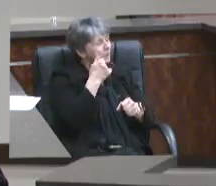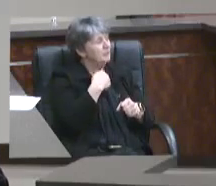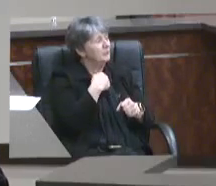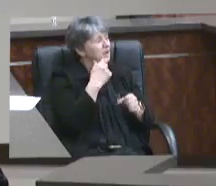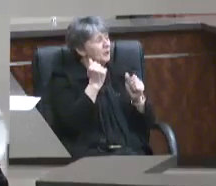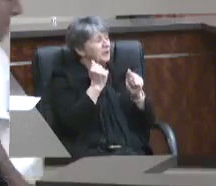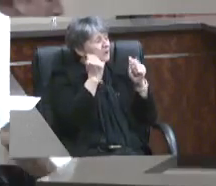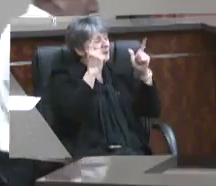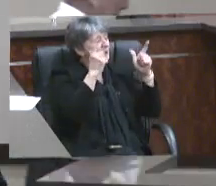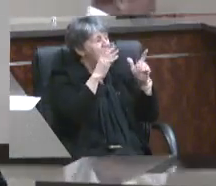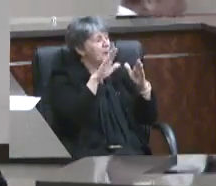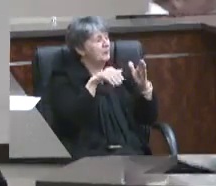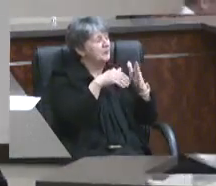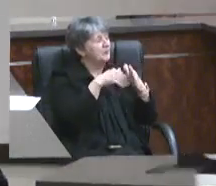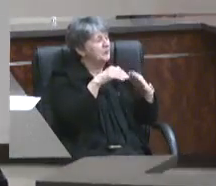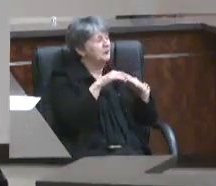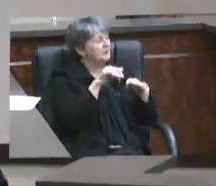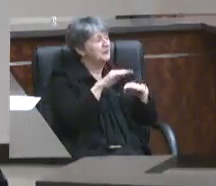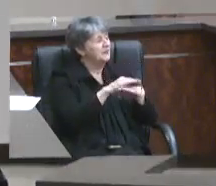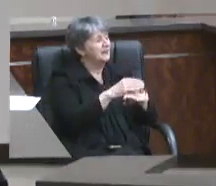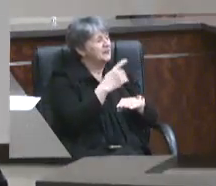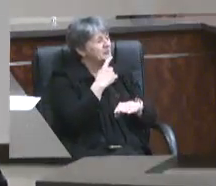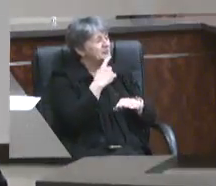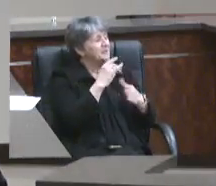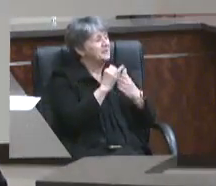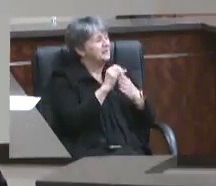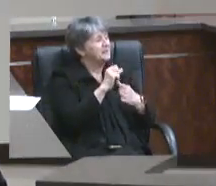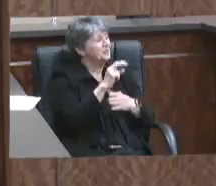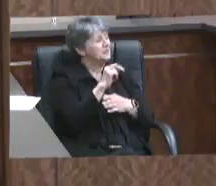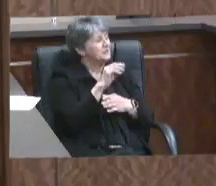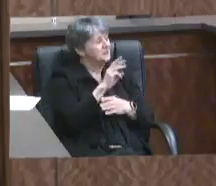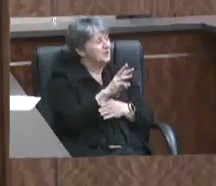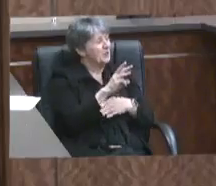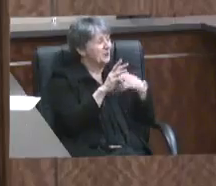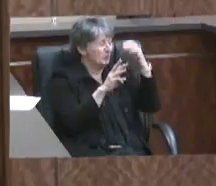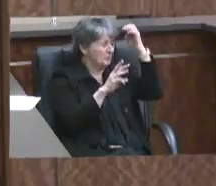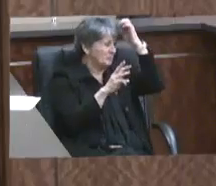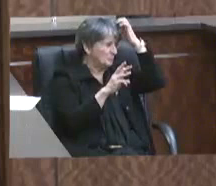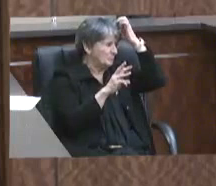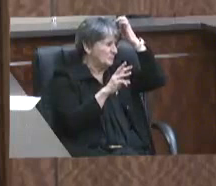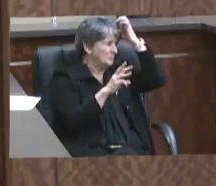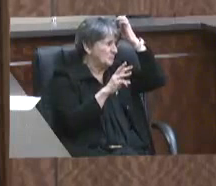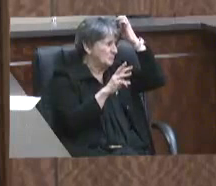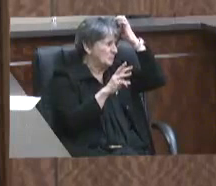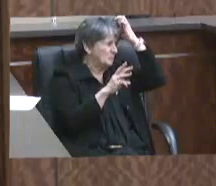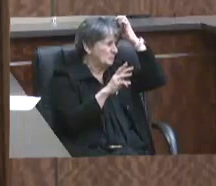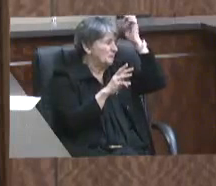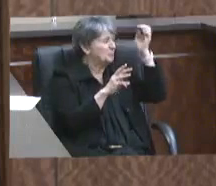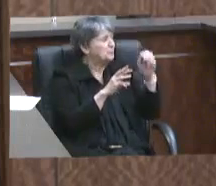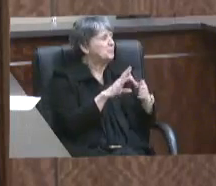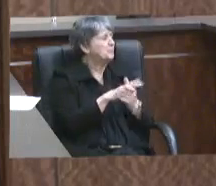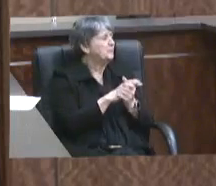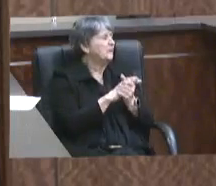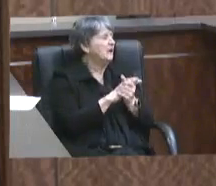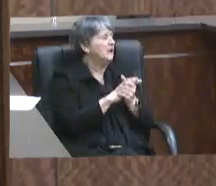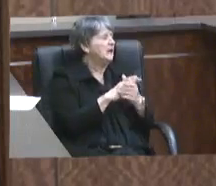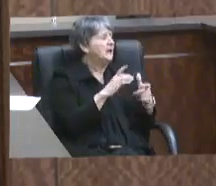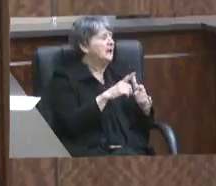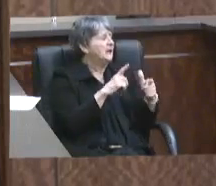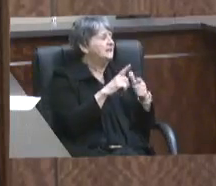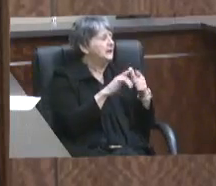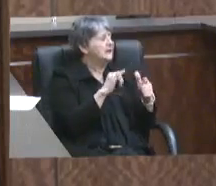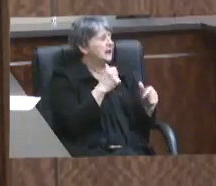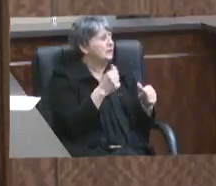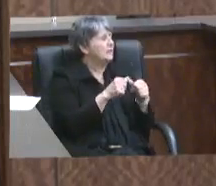middle of the night, mostly telling me that there were snowflakes hitting the ground. And then I remember when